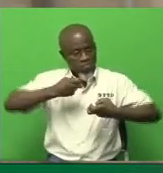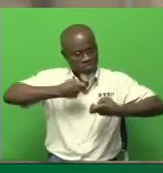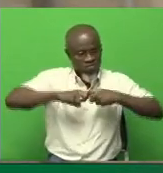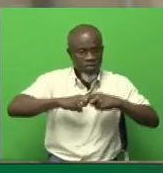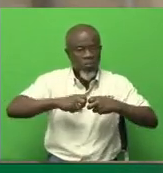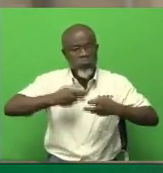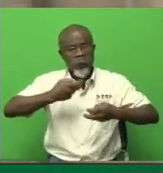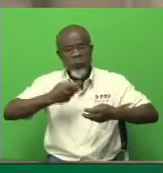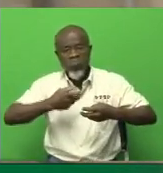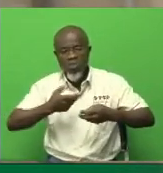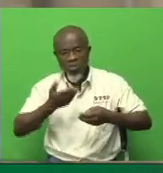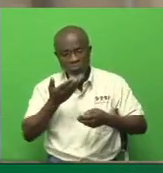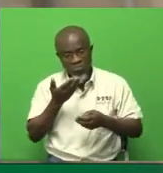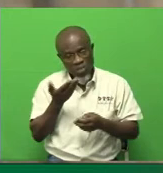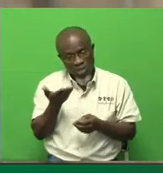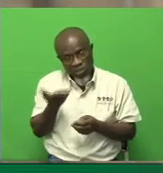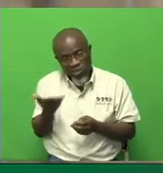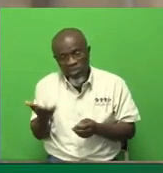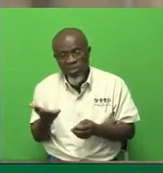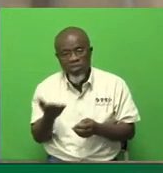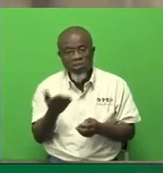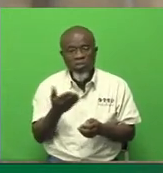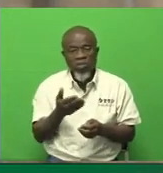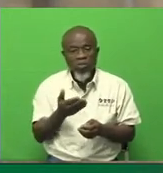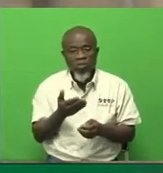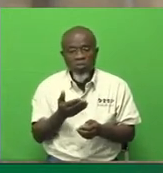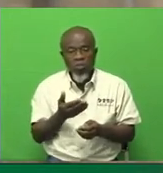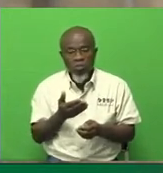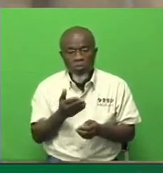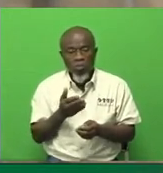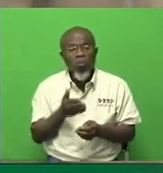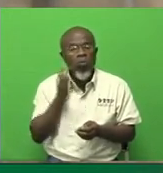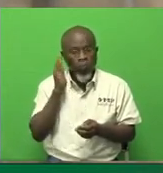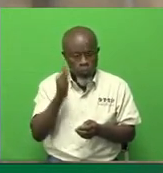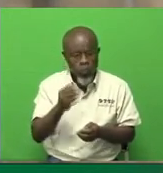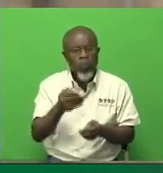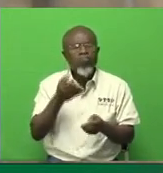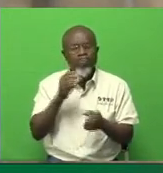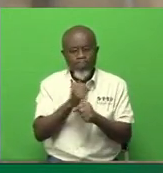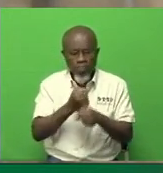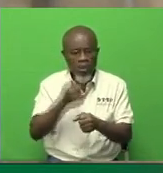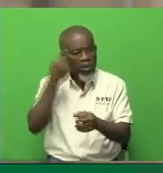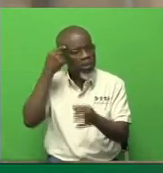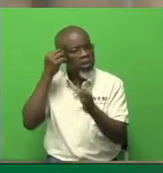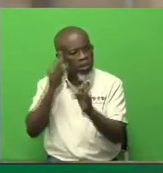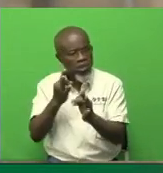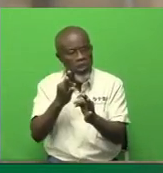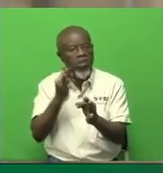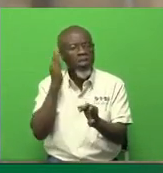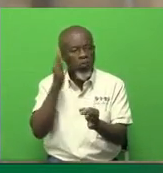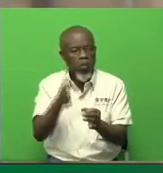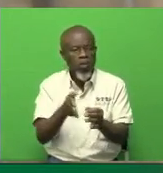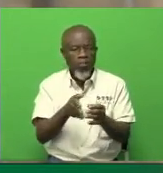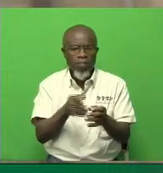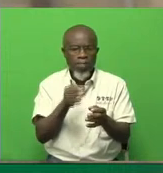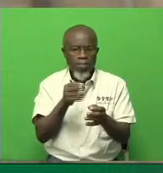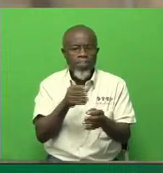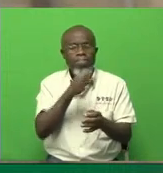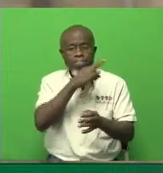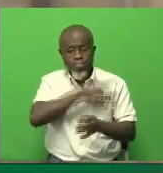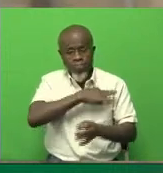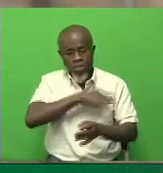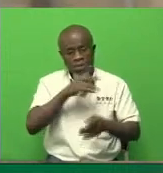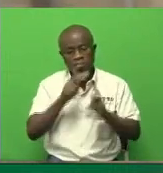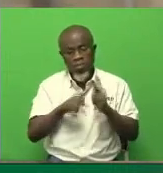make decisions to the best and and and the interested good interests of the people of Trinidad and Tobago and